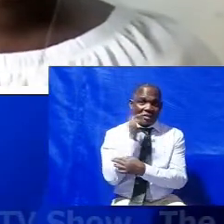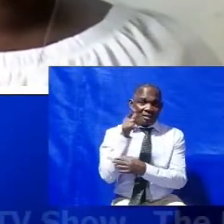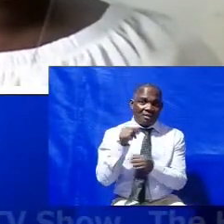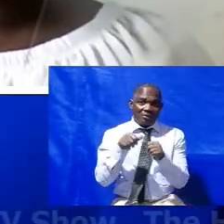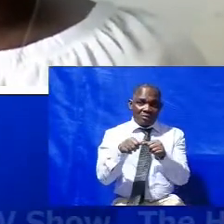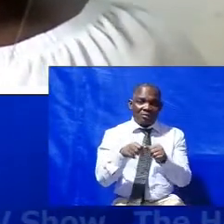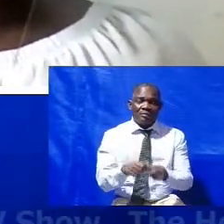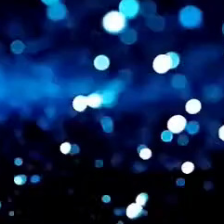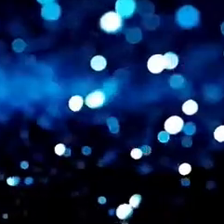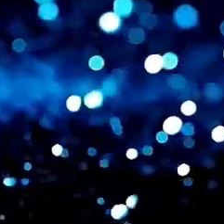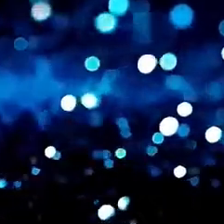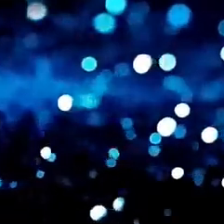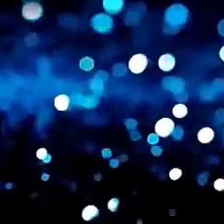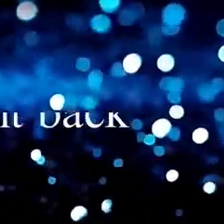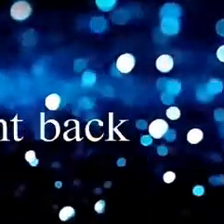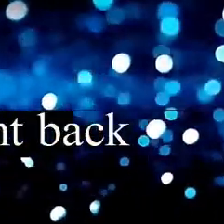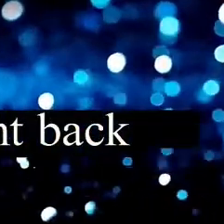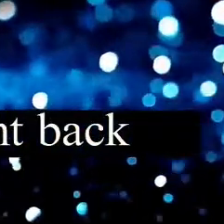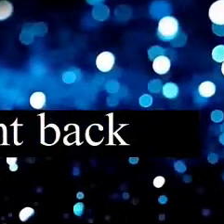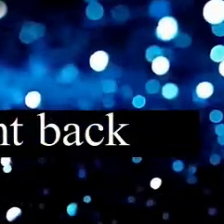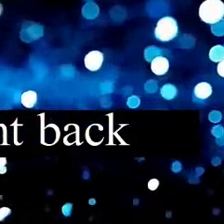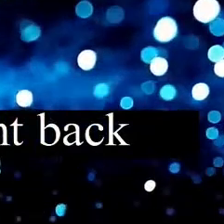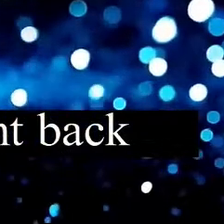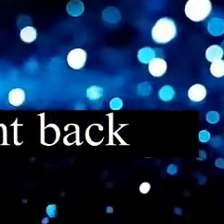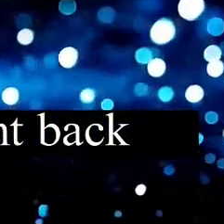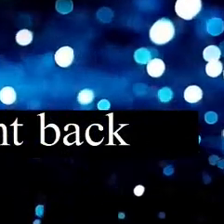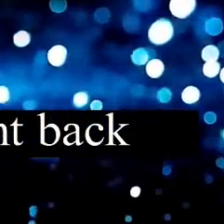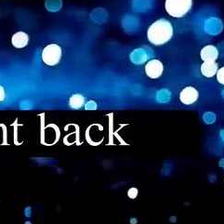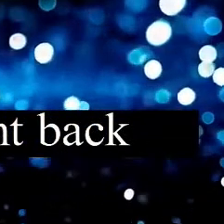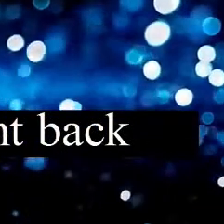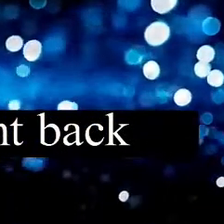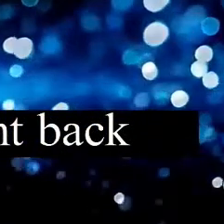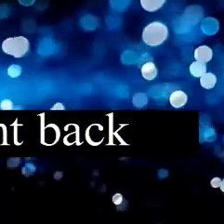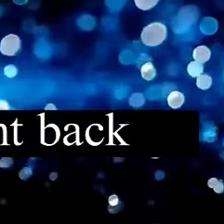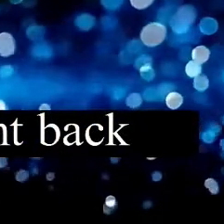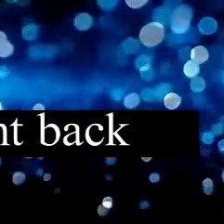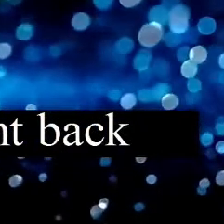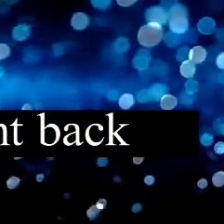story. We'll go for a break. We'll be right back. We'll be right back.